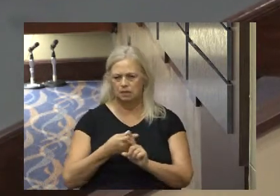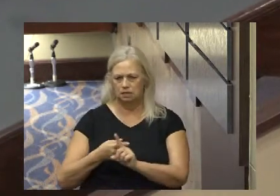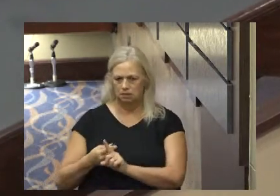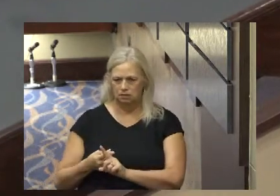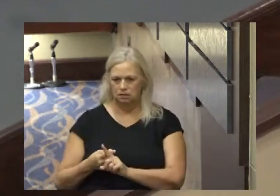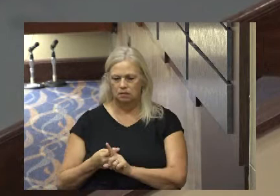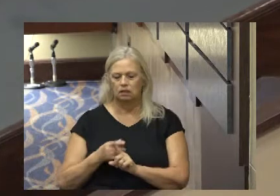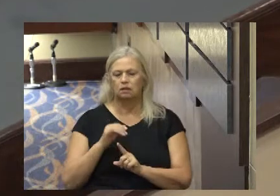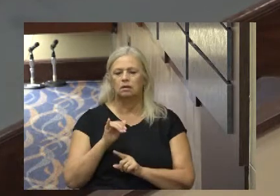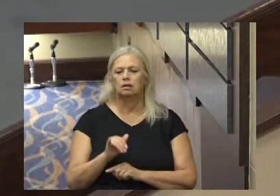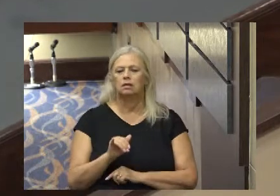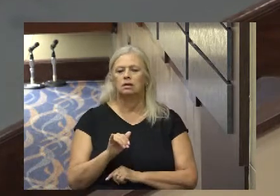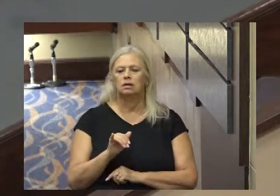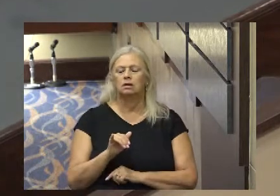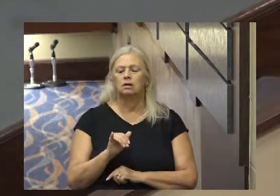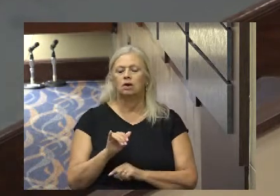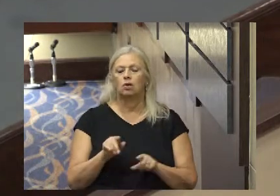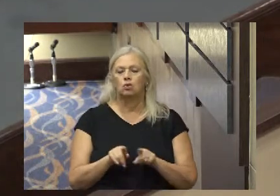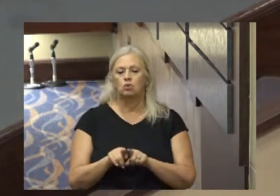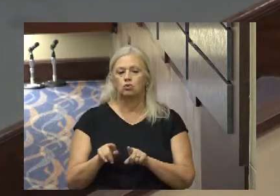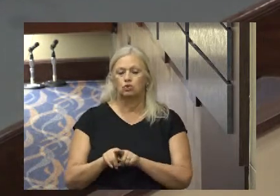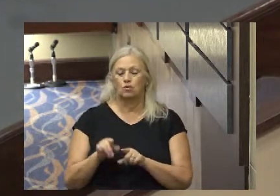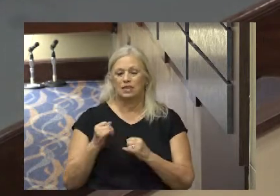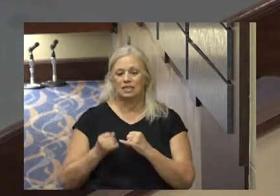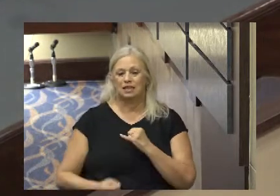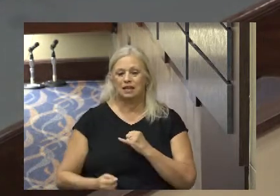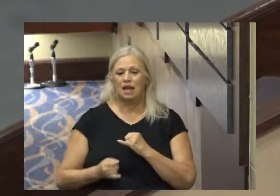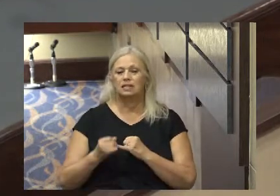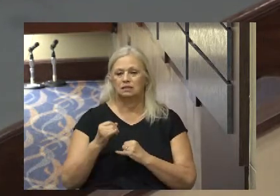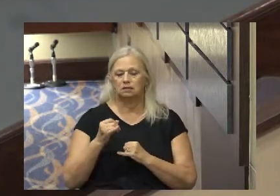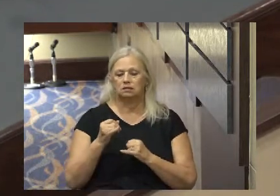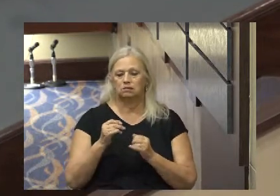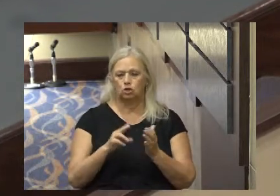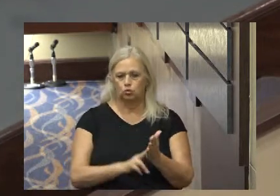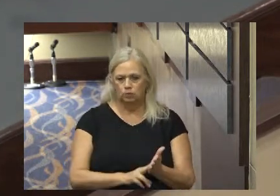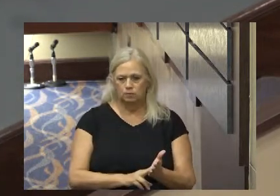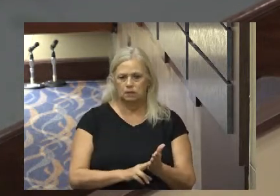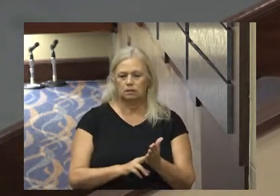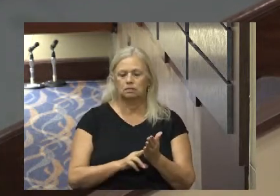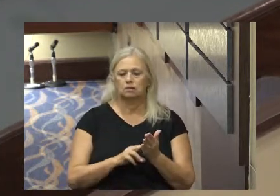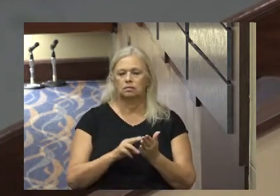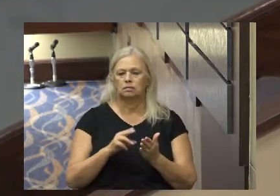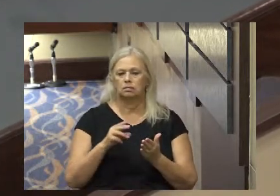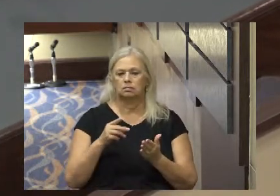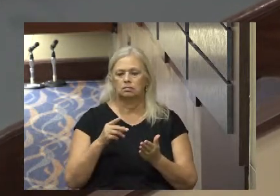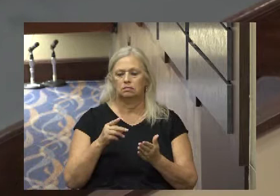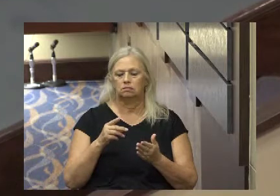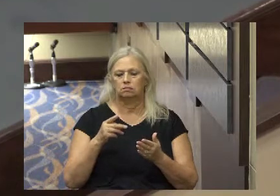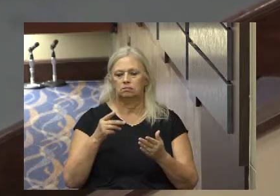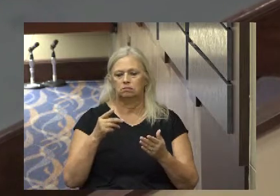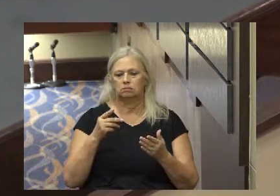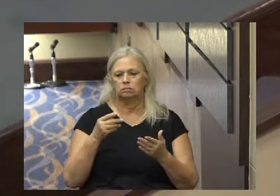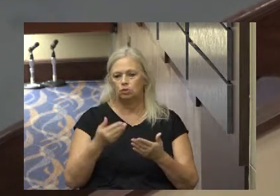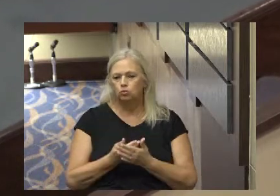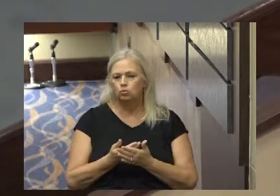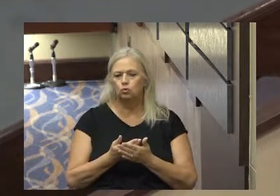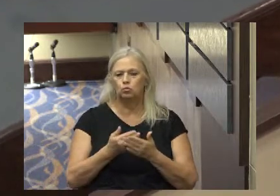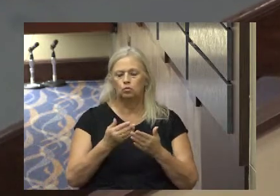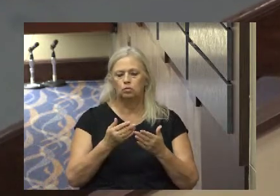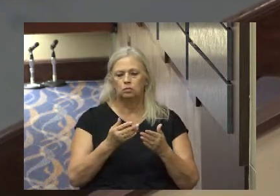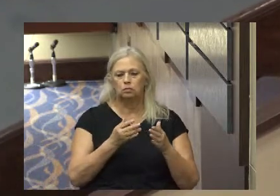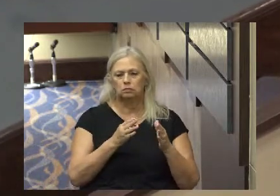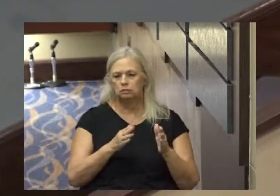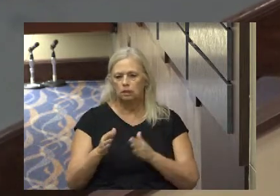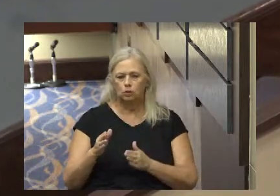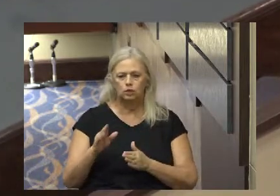further encouragement that we have that this will be the last consent and assignment agreement is that this new employment arrangement, it's her own